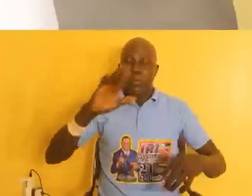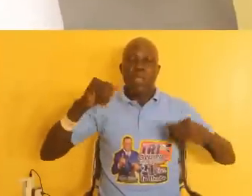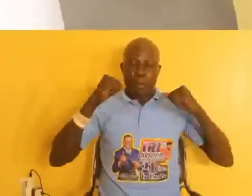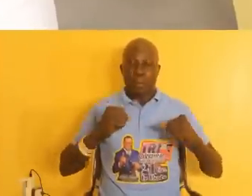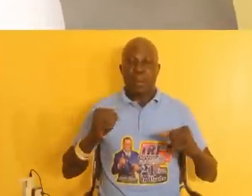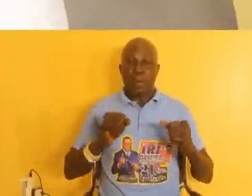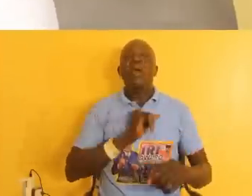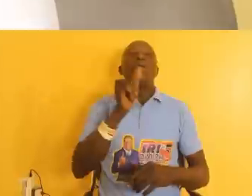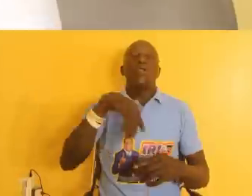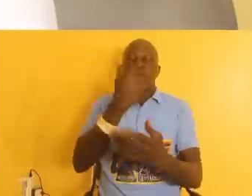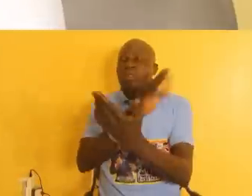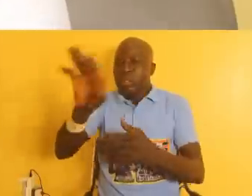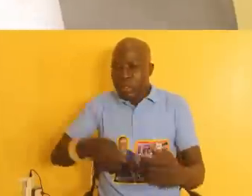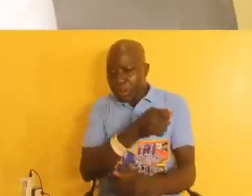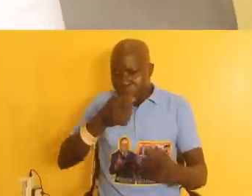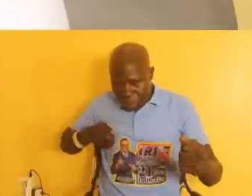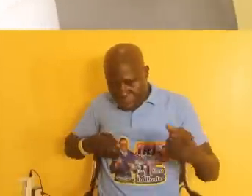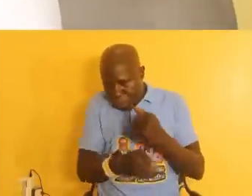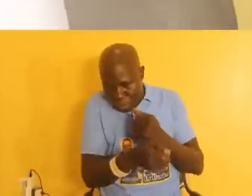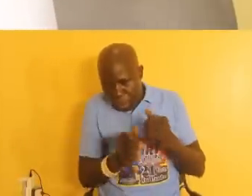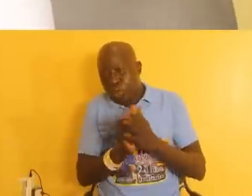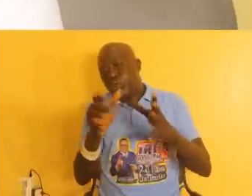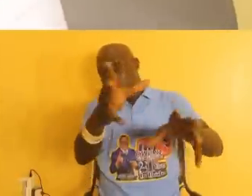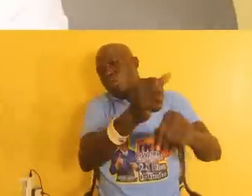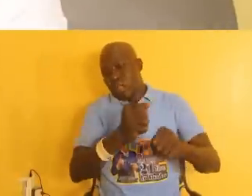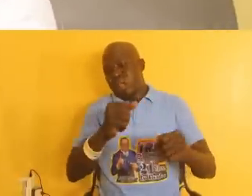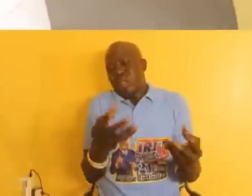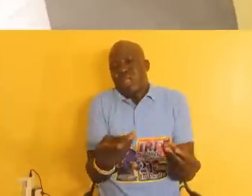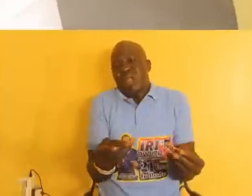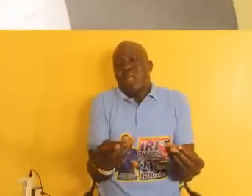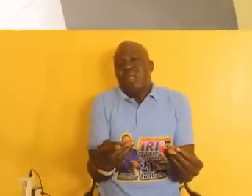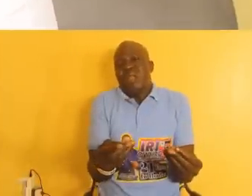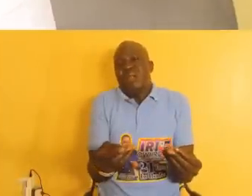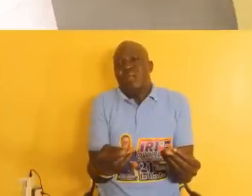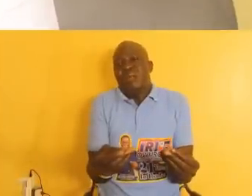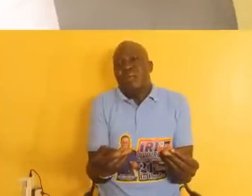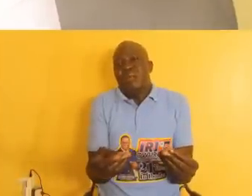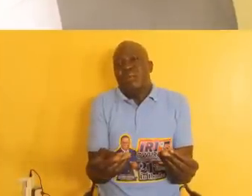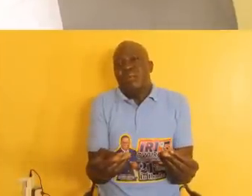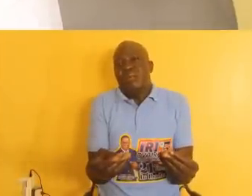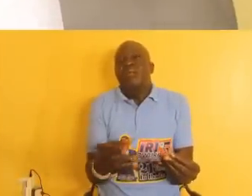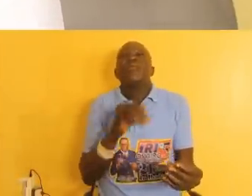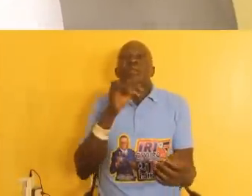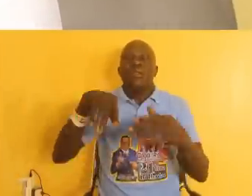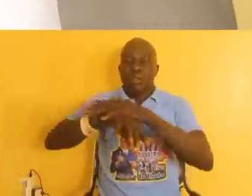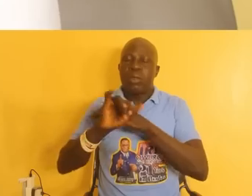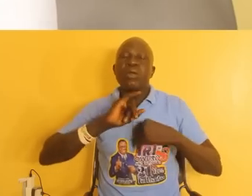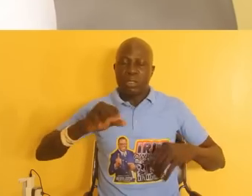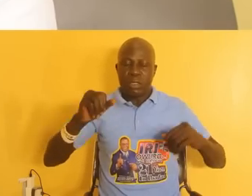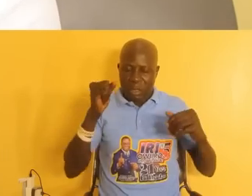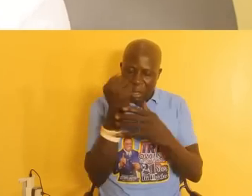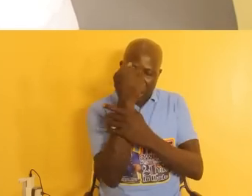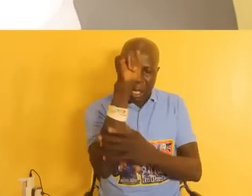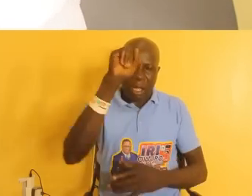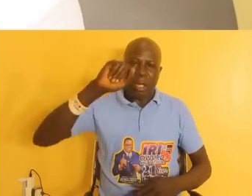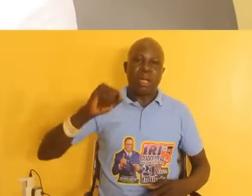their power. Ki se nipa ida. He's not with the sword. Won gba ile na. Yes, then ki se apa won ni o gba won. Ki de se apa won